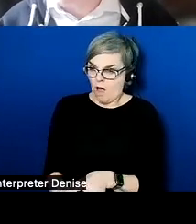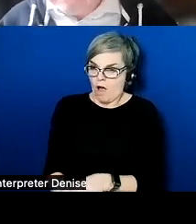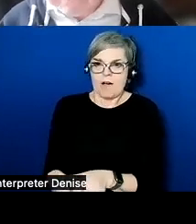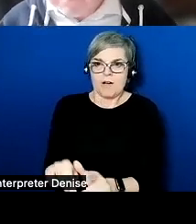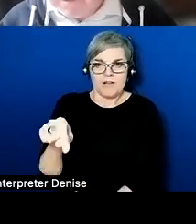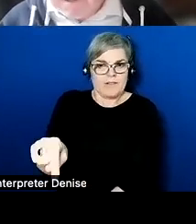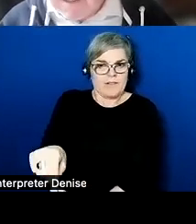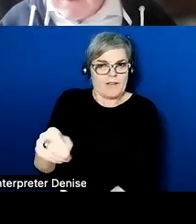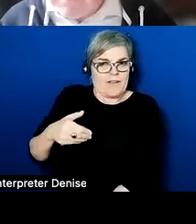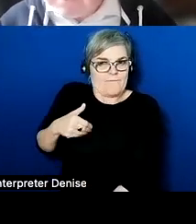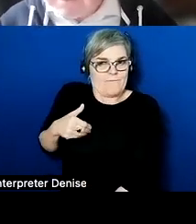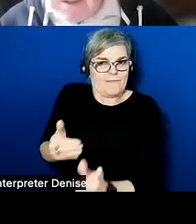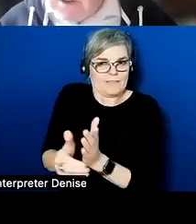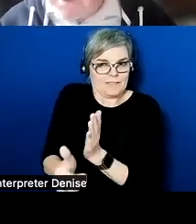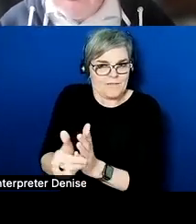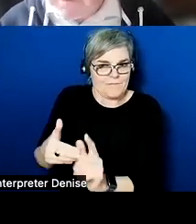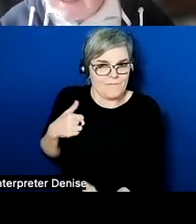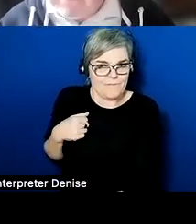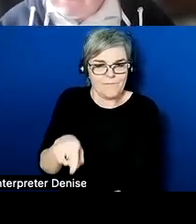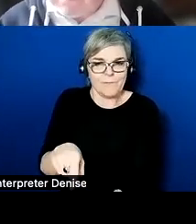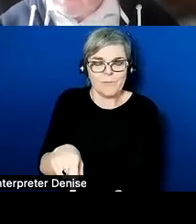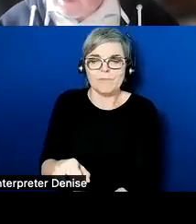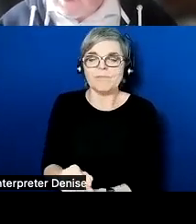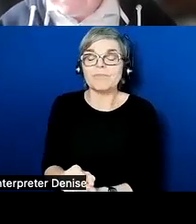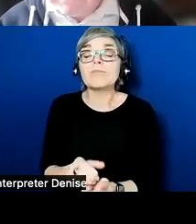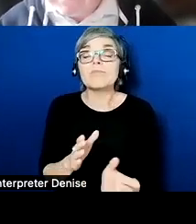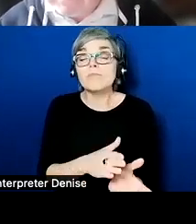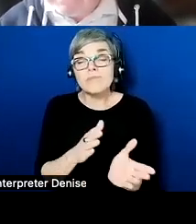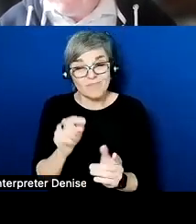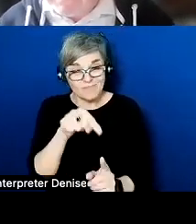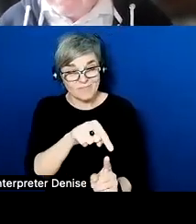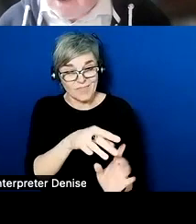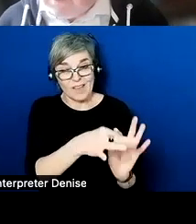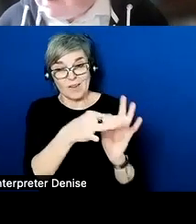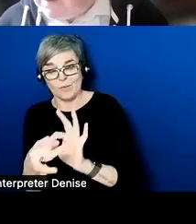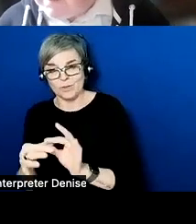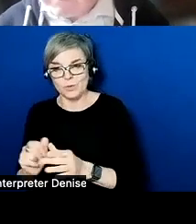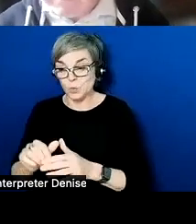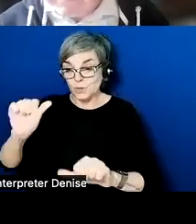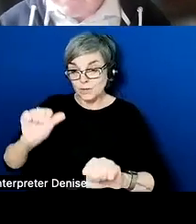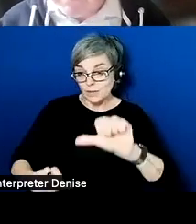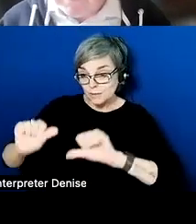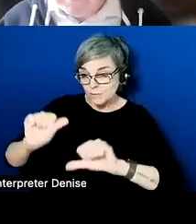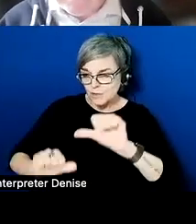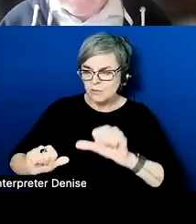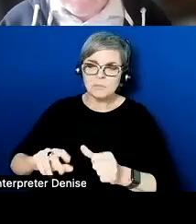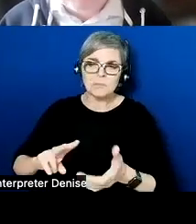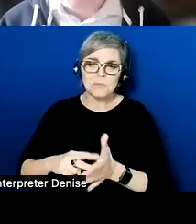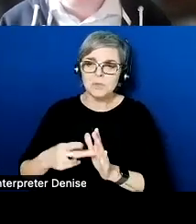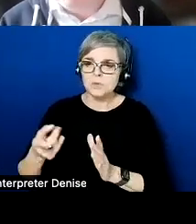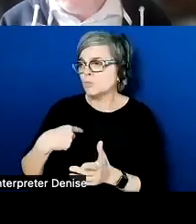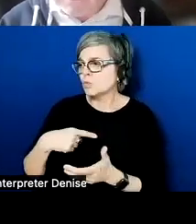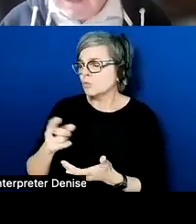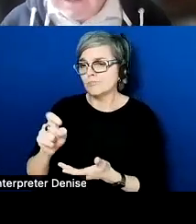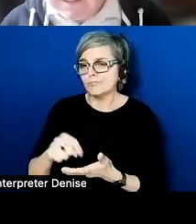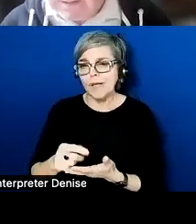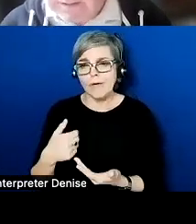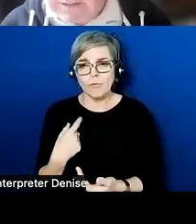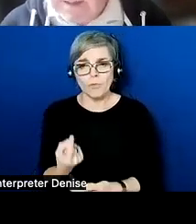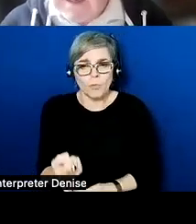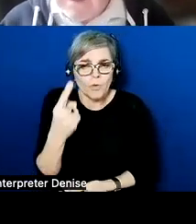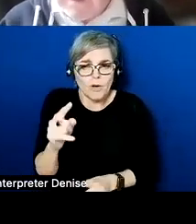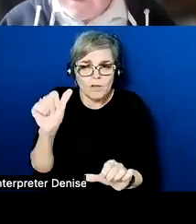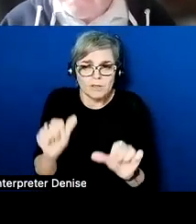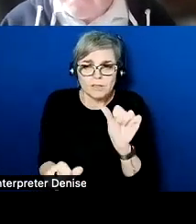about assessment, then it's not about having a one-size-fits-all assessment tool that provides all the